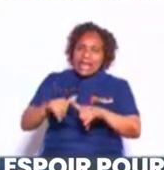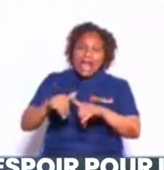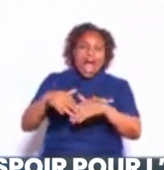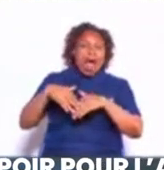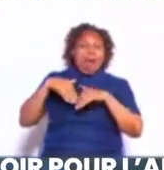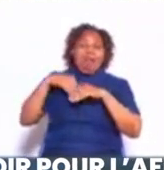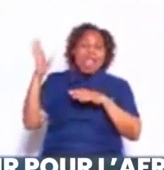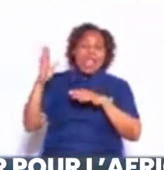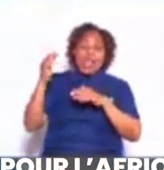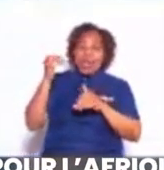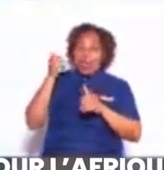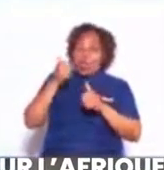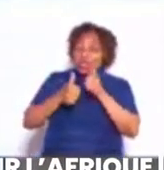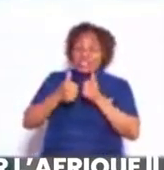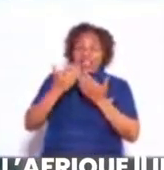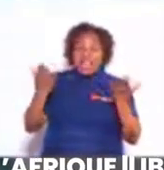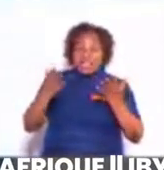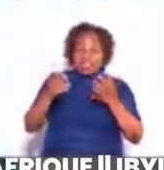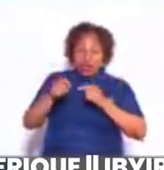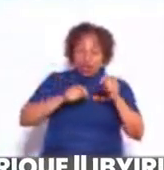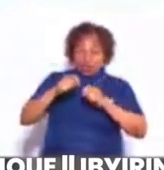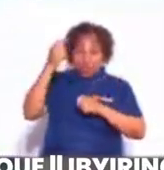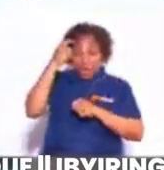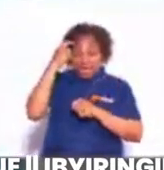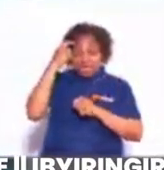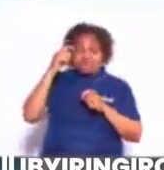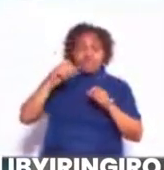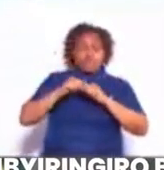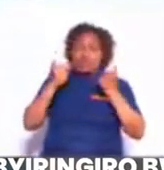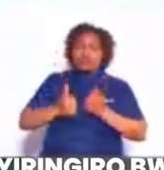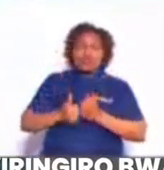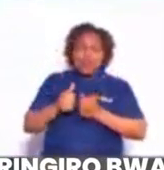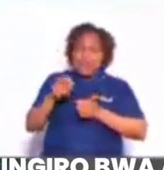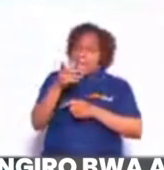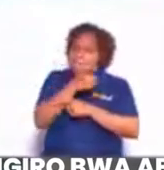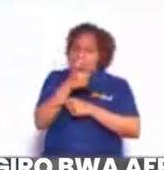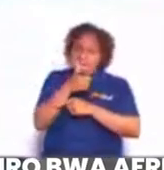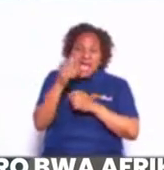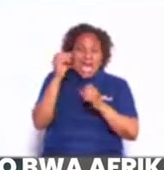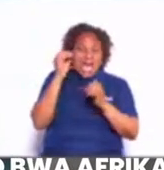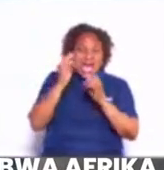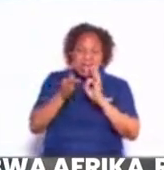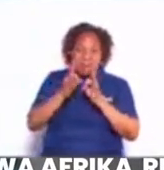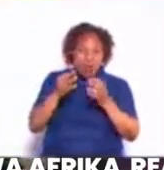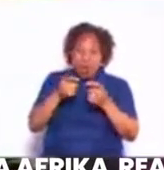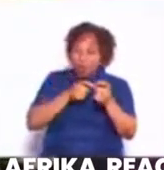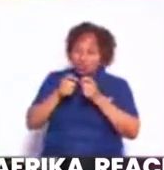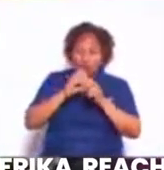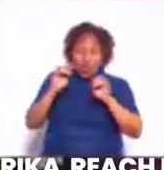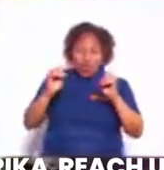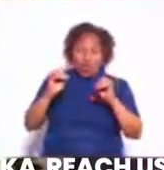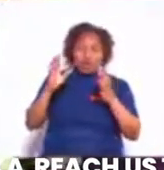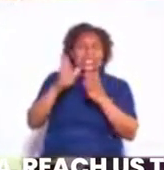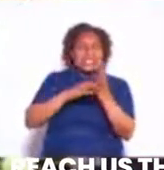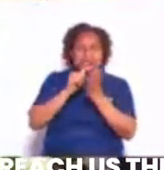your mind. Social media, if you don't control it, it will destroy your emotional